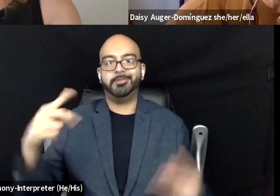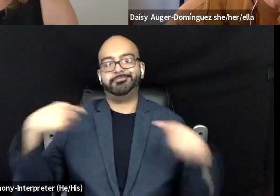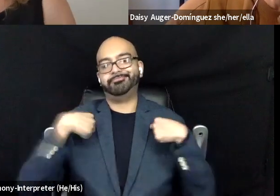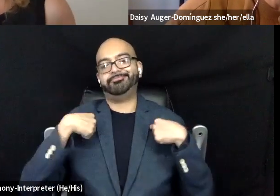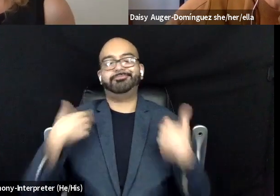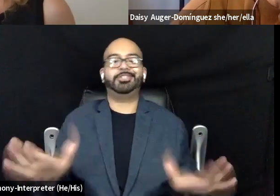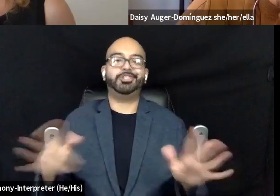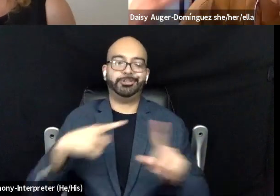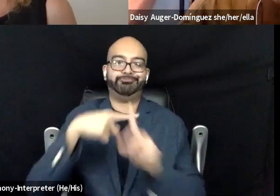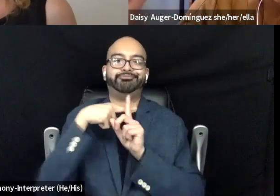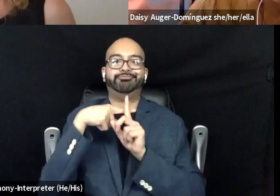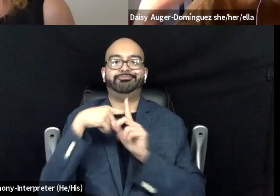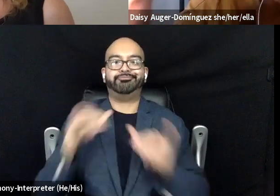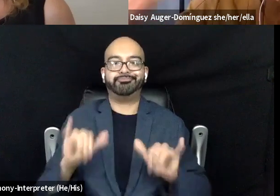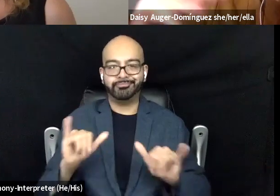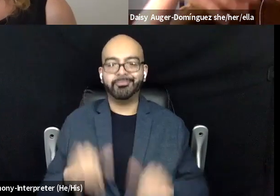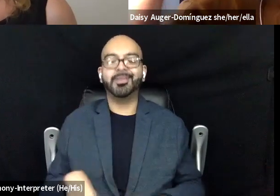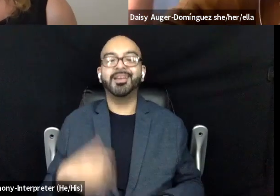about